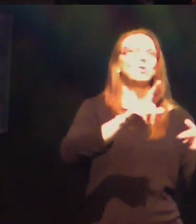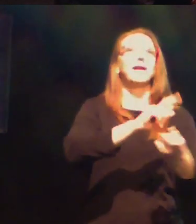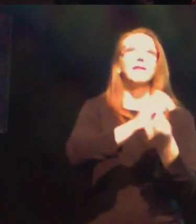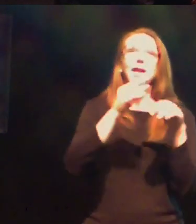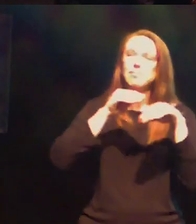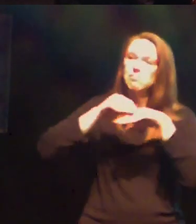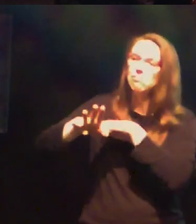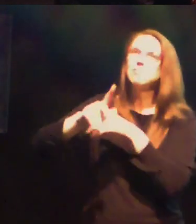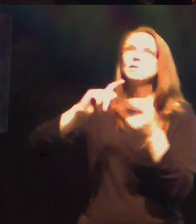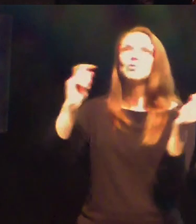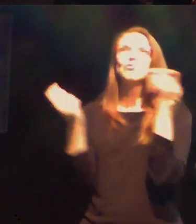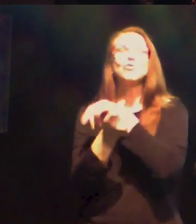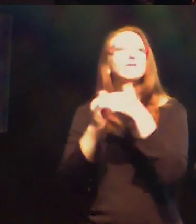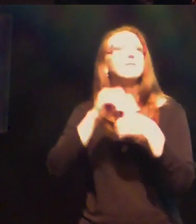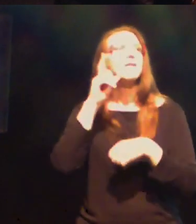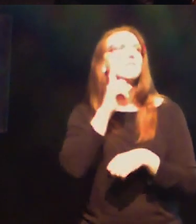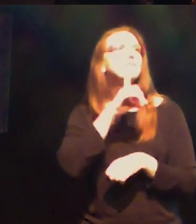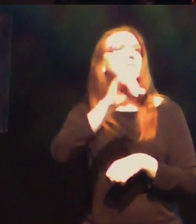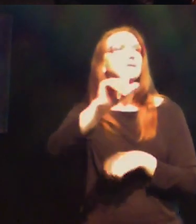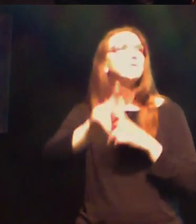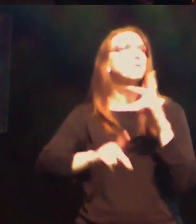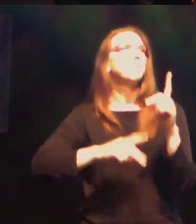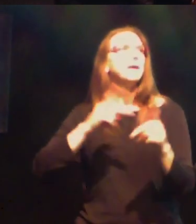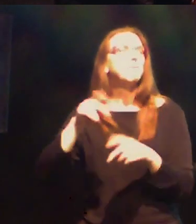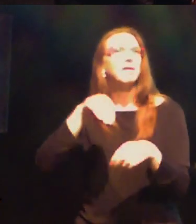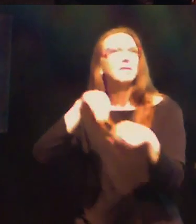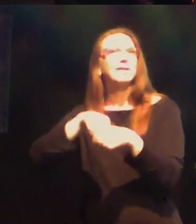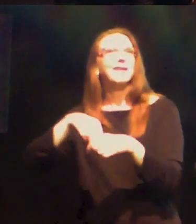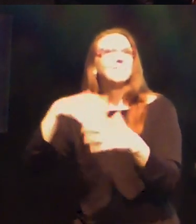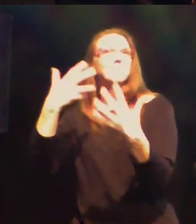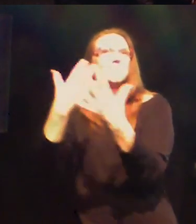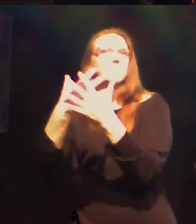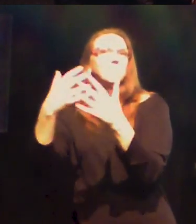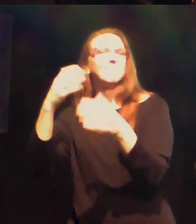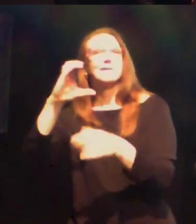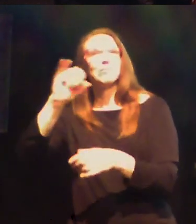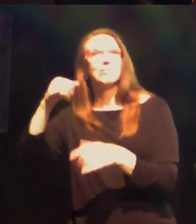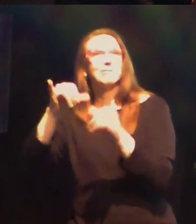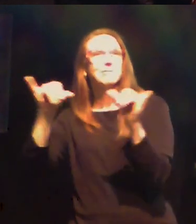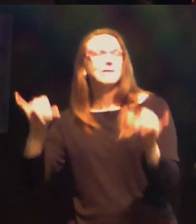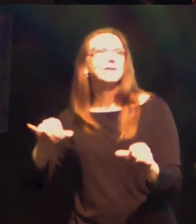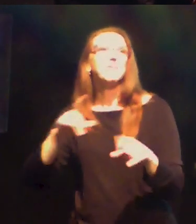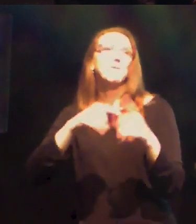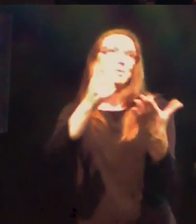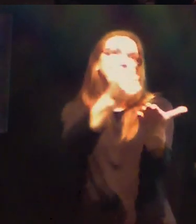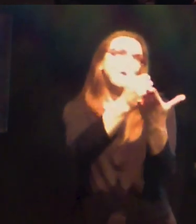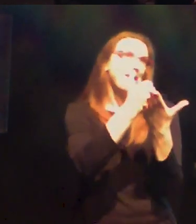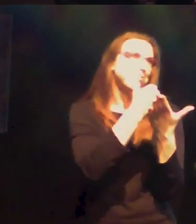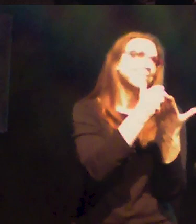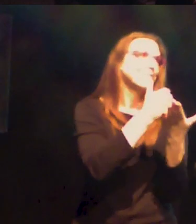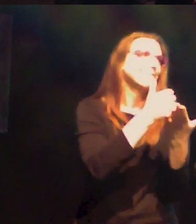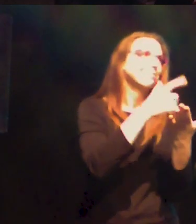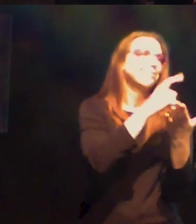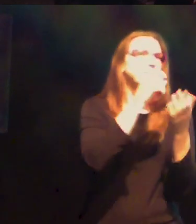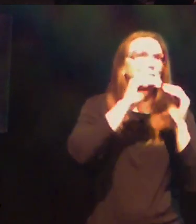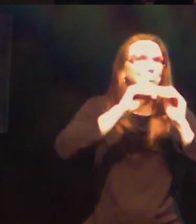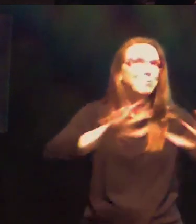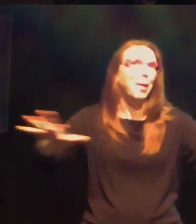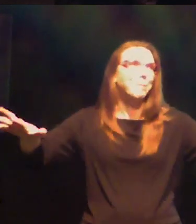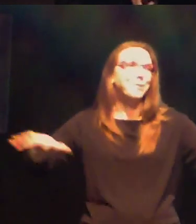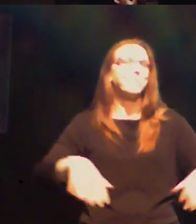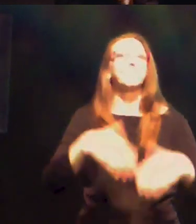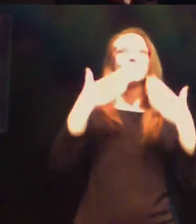way deaf and disabled people are treated in the criminal justice system. But we need your help because we've got to get it everywhere. So thank you for being here